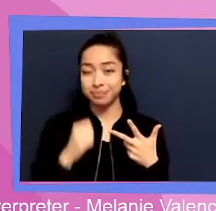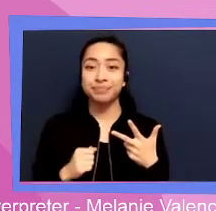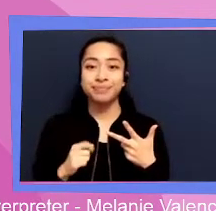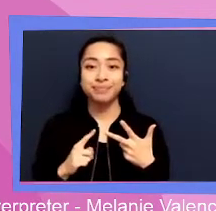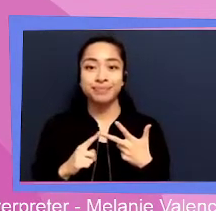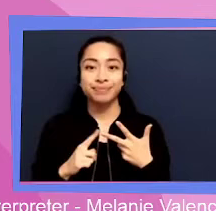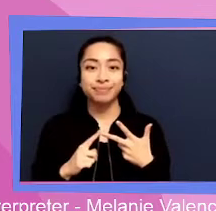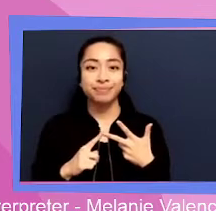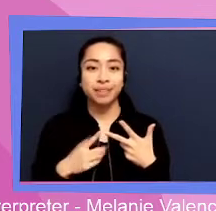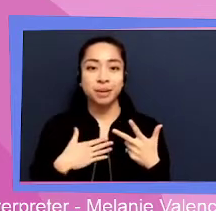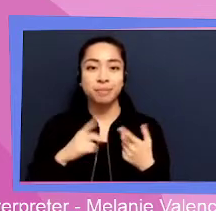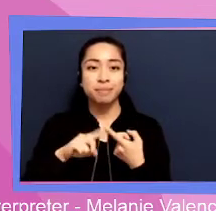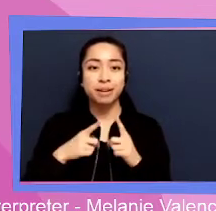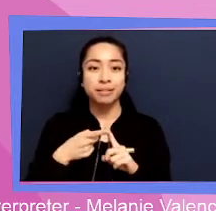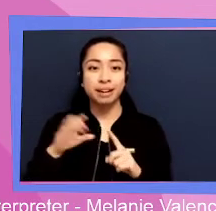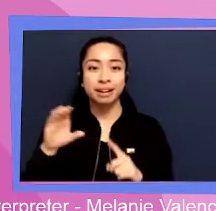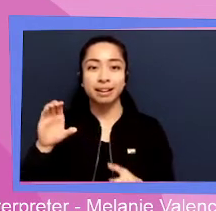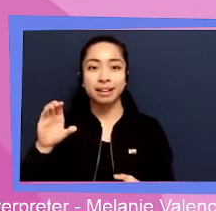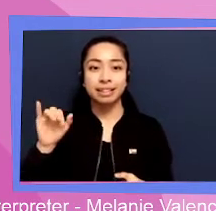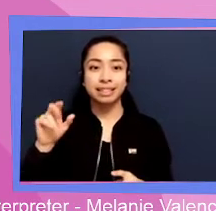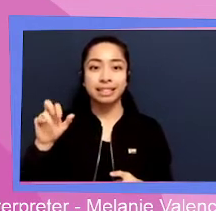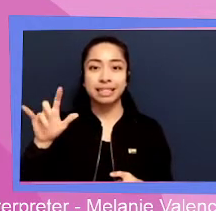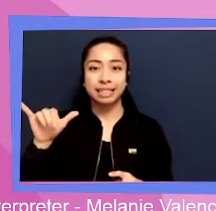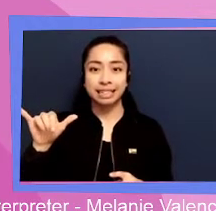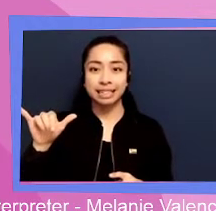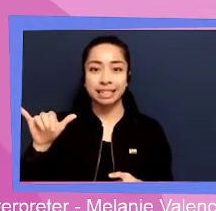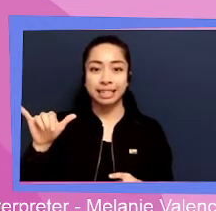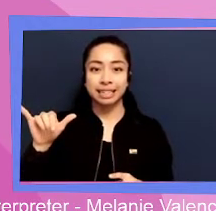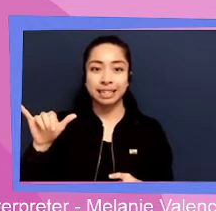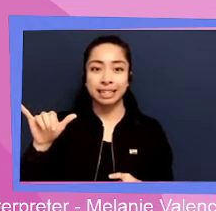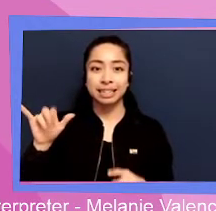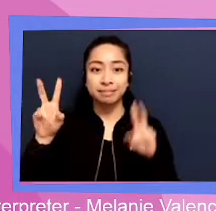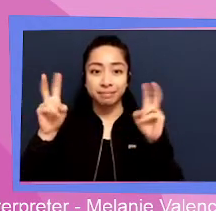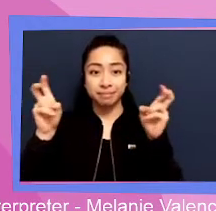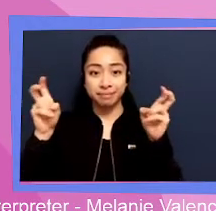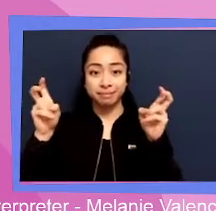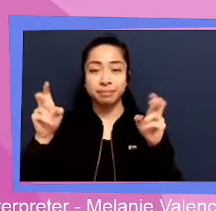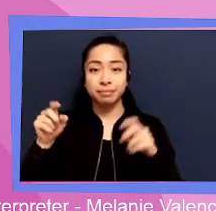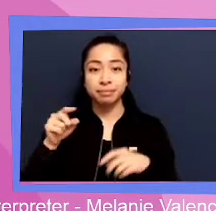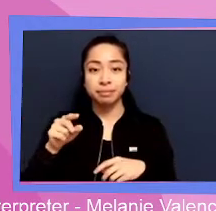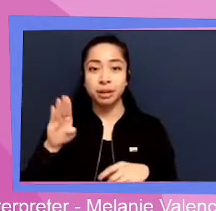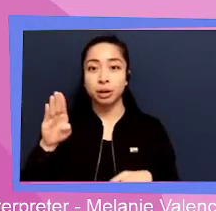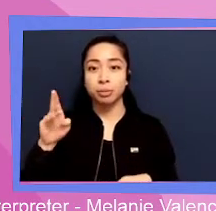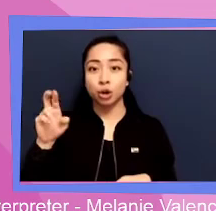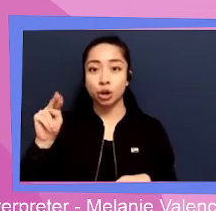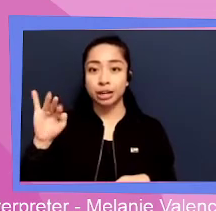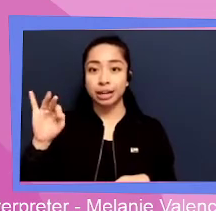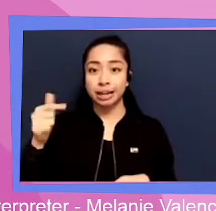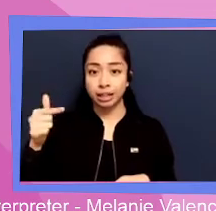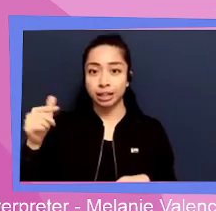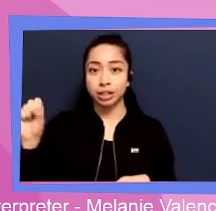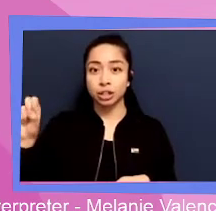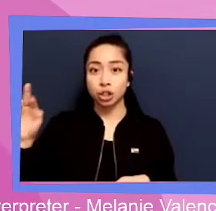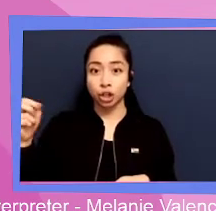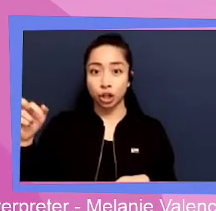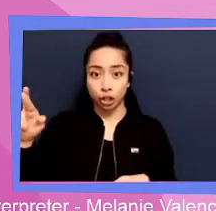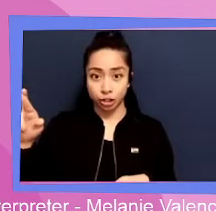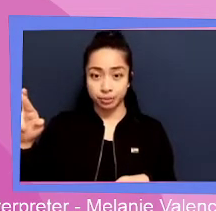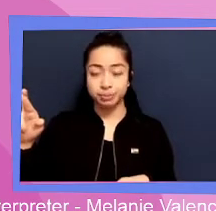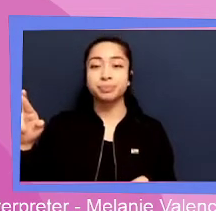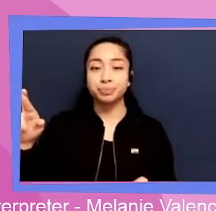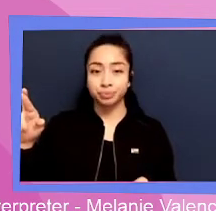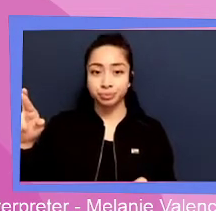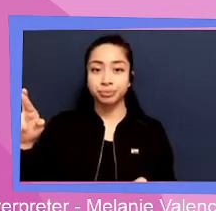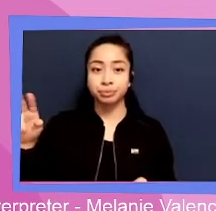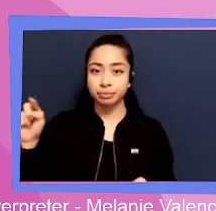my friend Cicely Bell Blaine had a collection of poetry called Burning Sugar. And that is